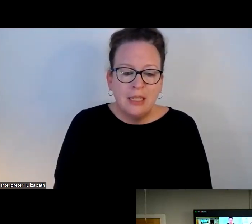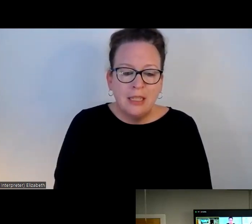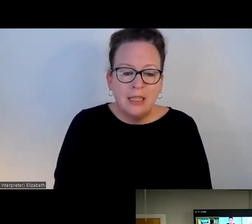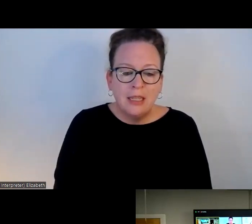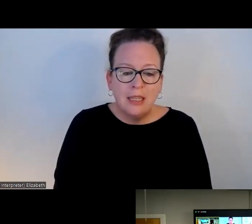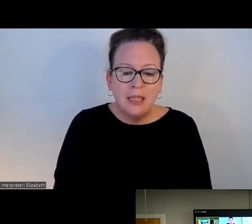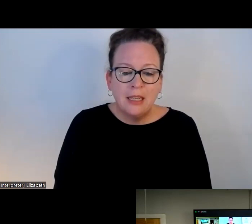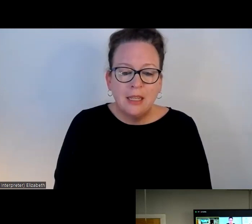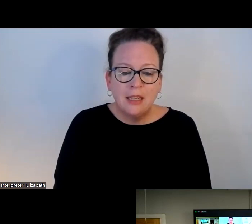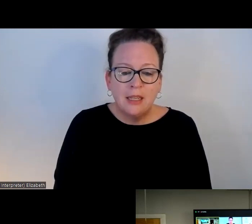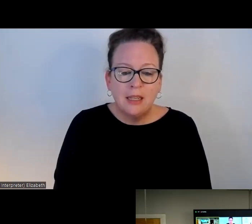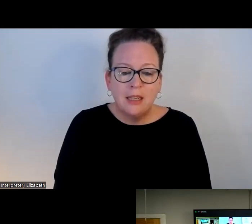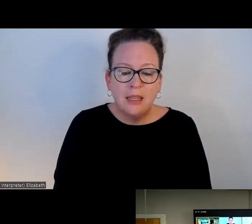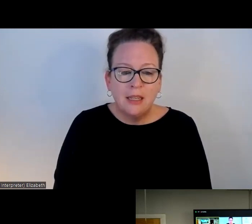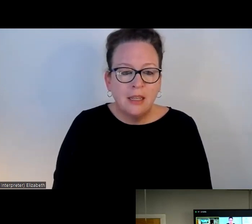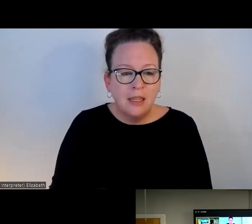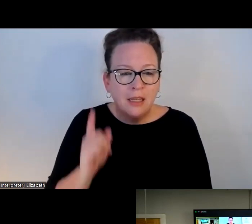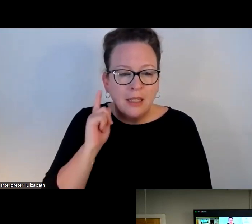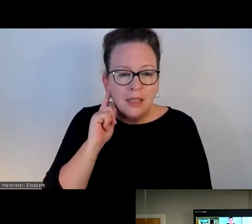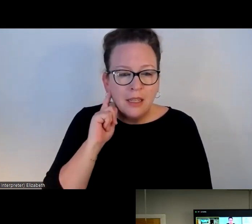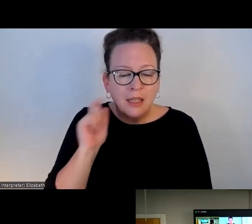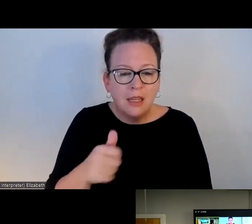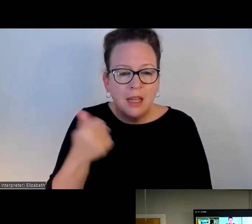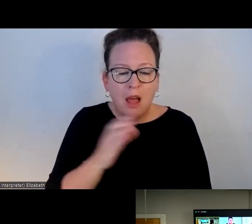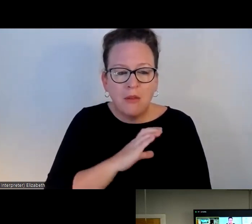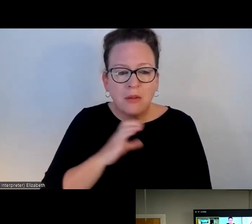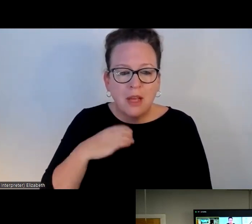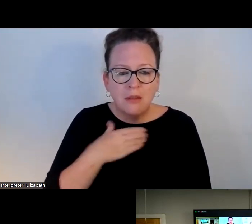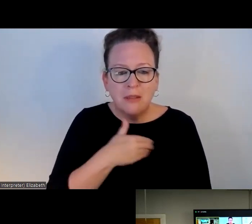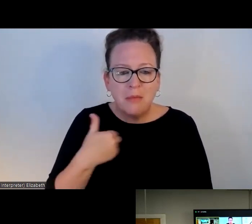Other council members?